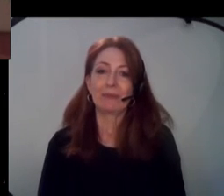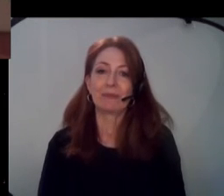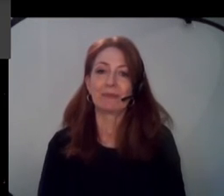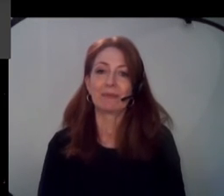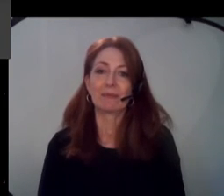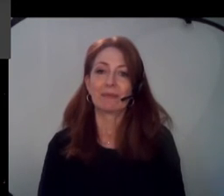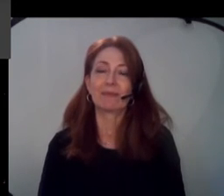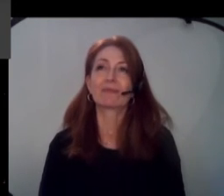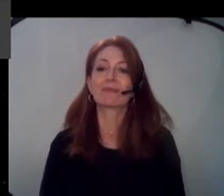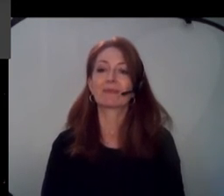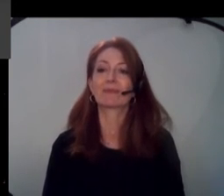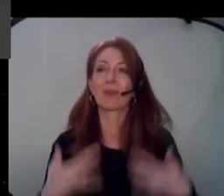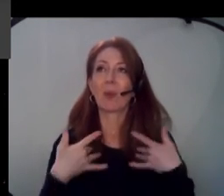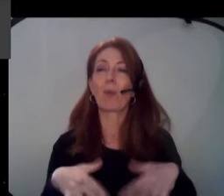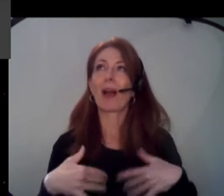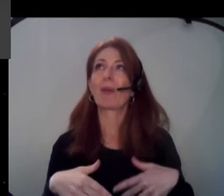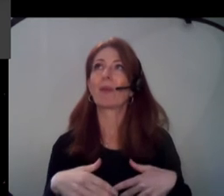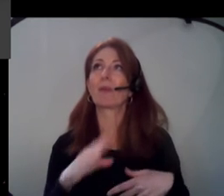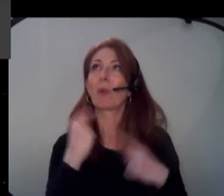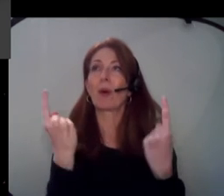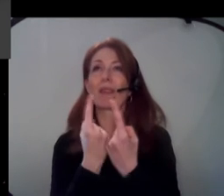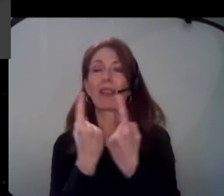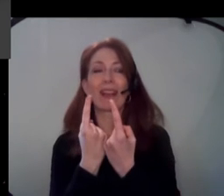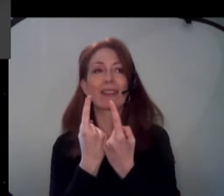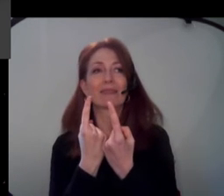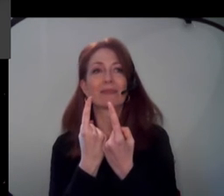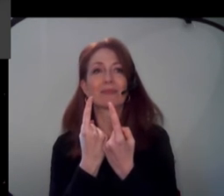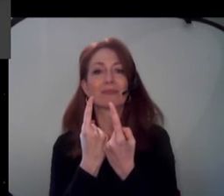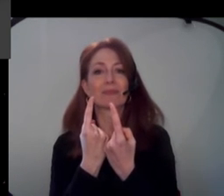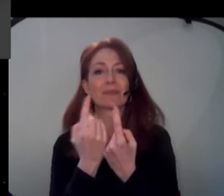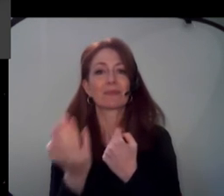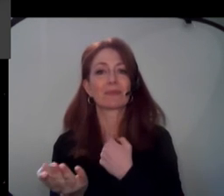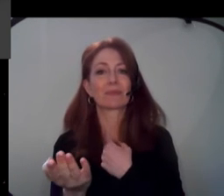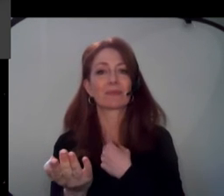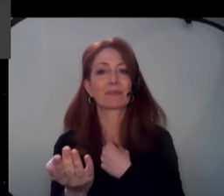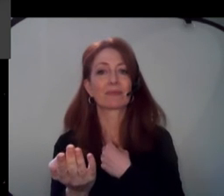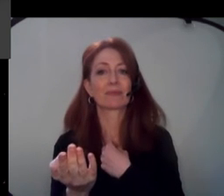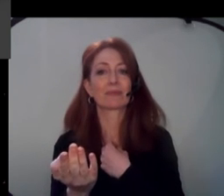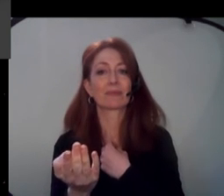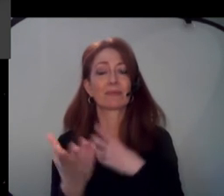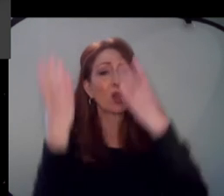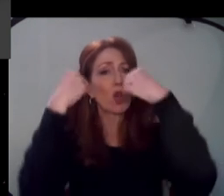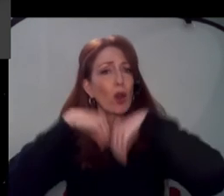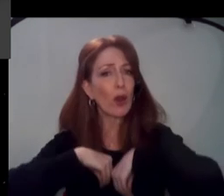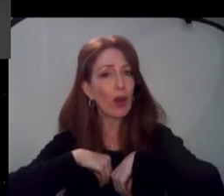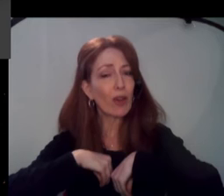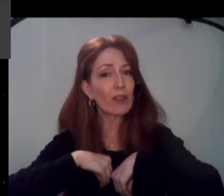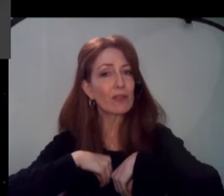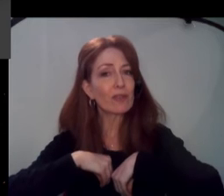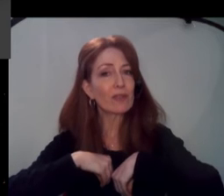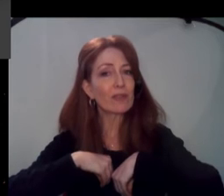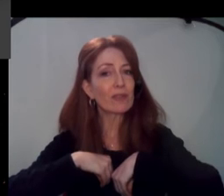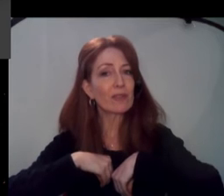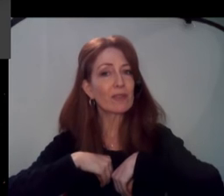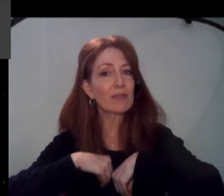of the extraordinary things about her, just while we're waiting for the image, is the fact that she learns all this classical